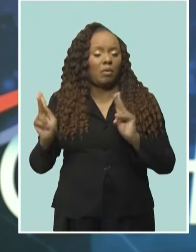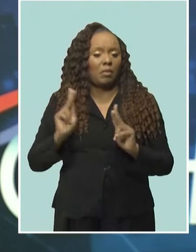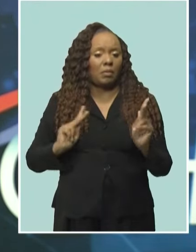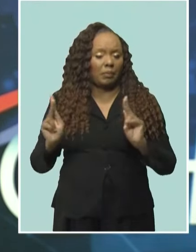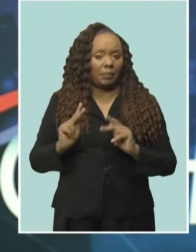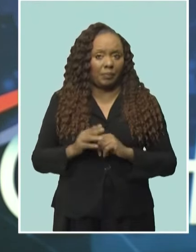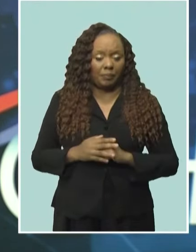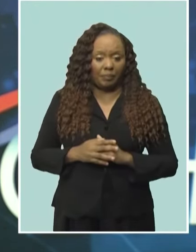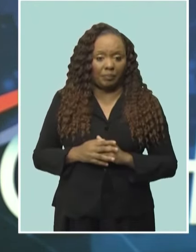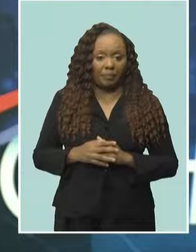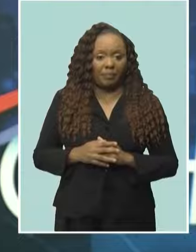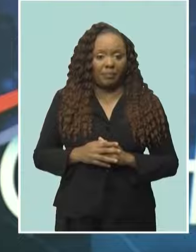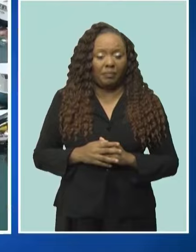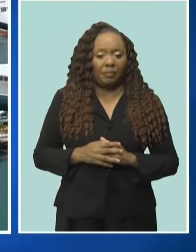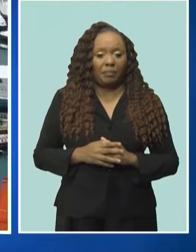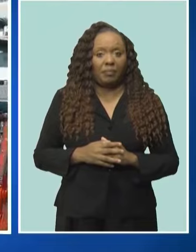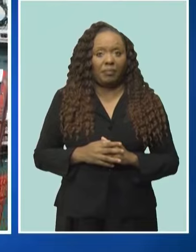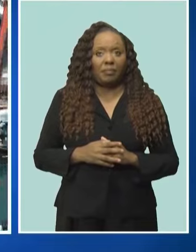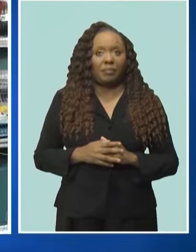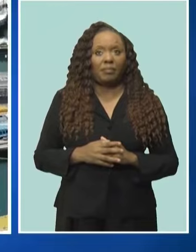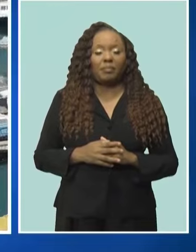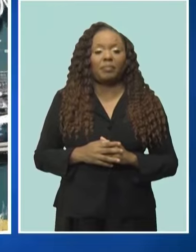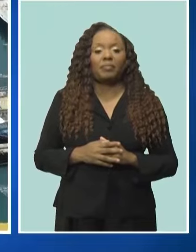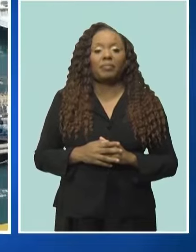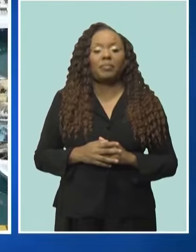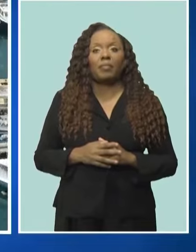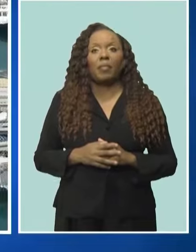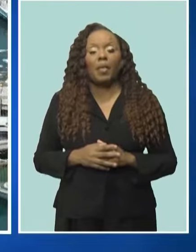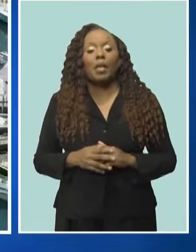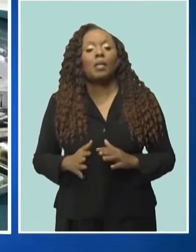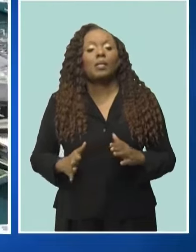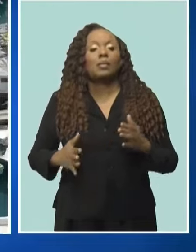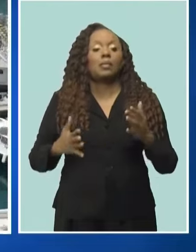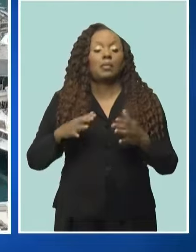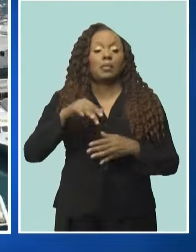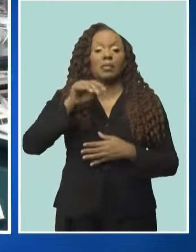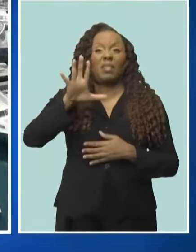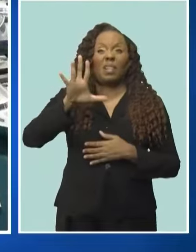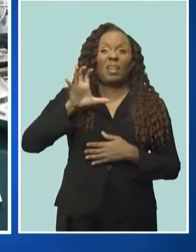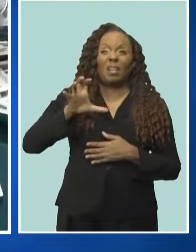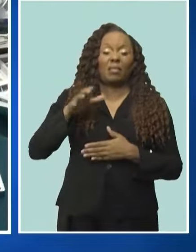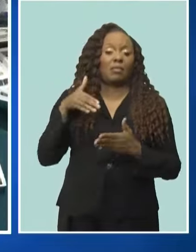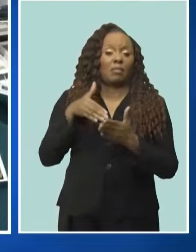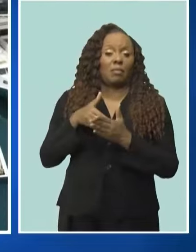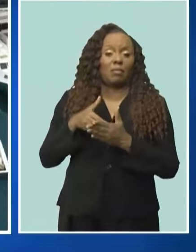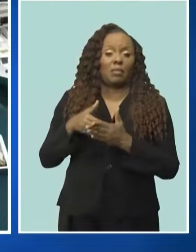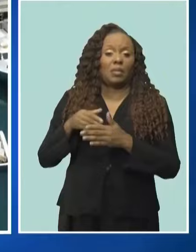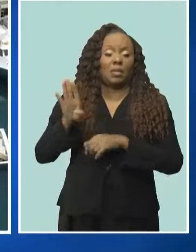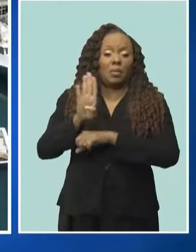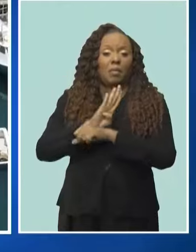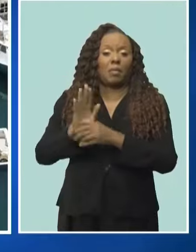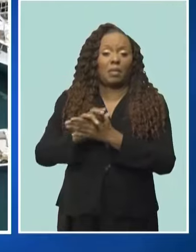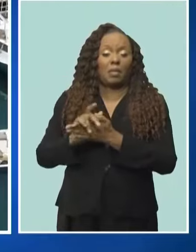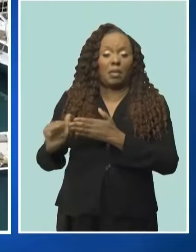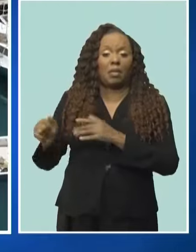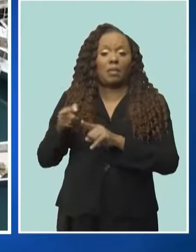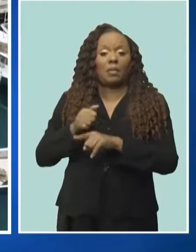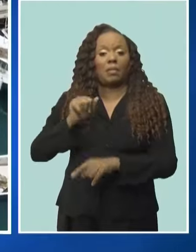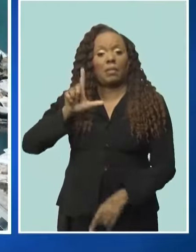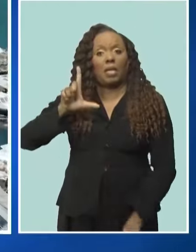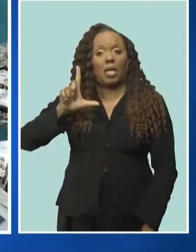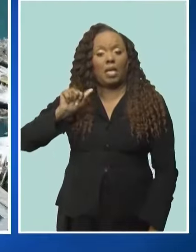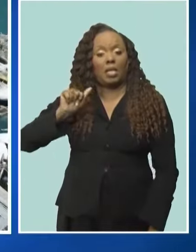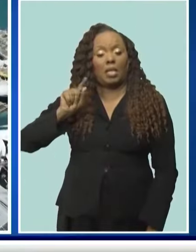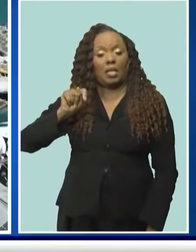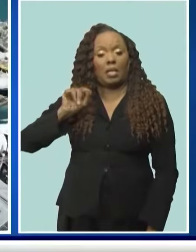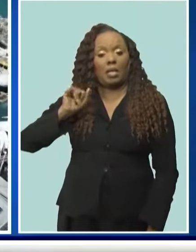Burke reports. A humanitarian donation of 500,000 Barbados dollars from the Latin America Development